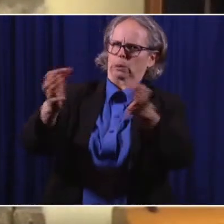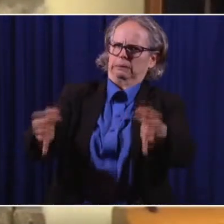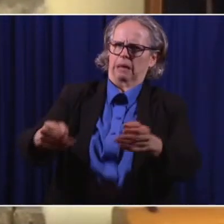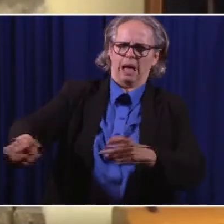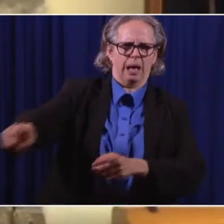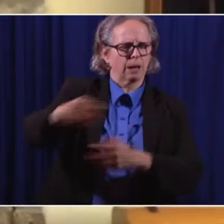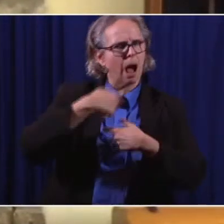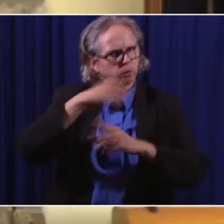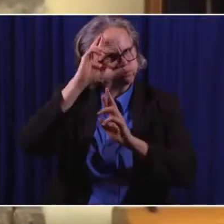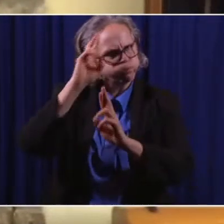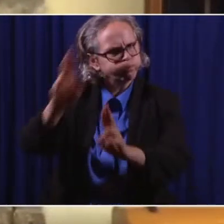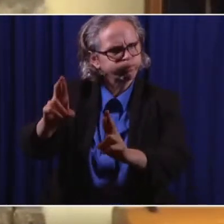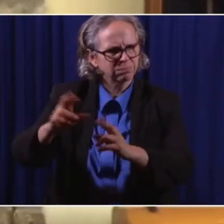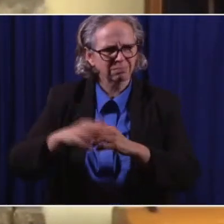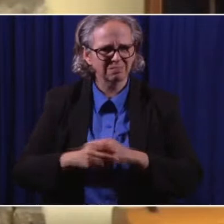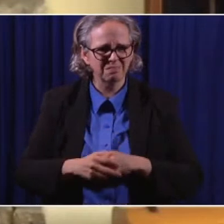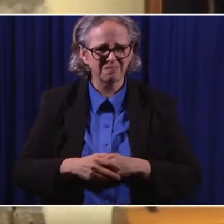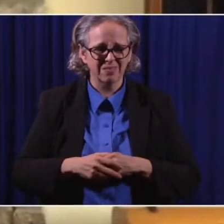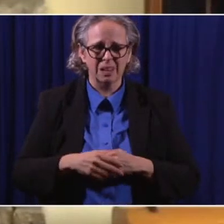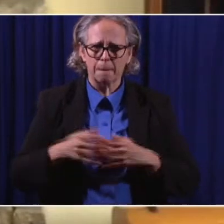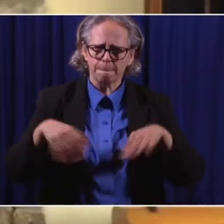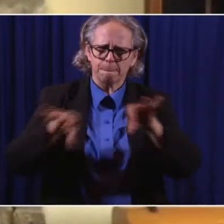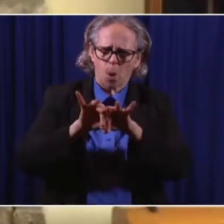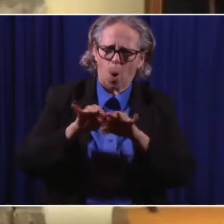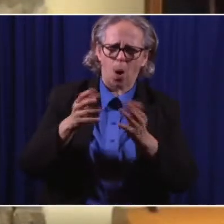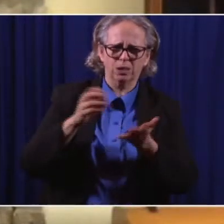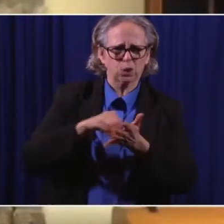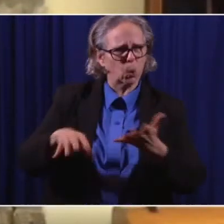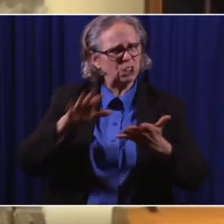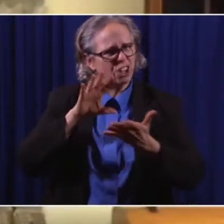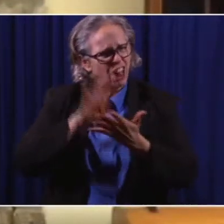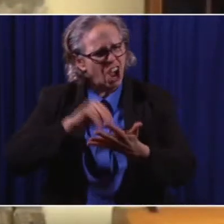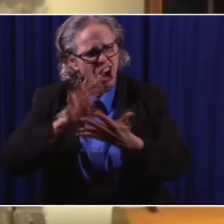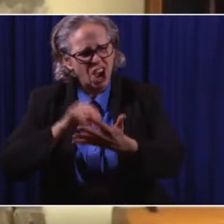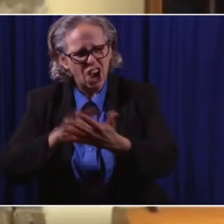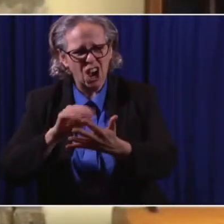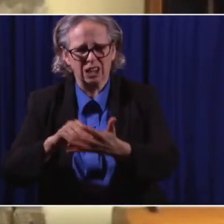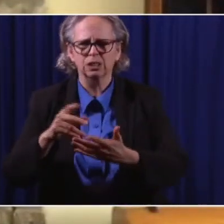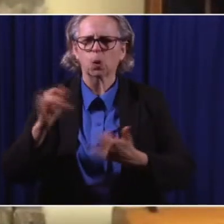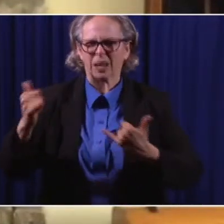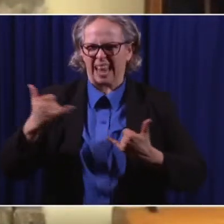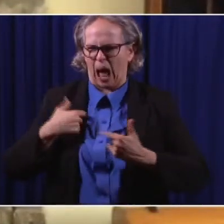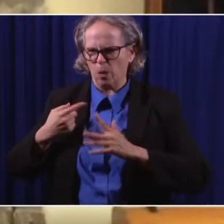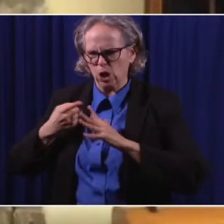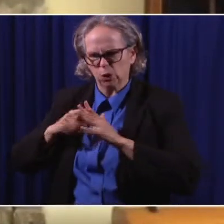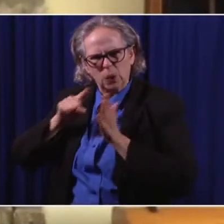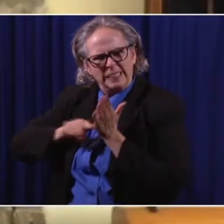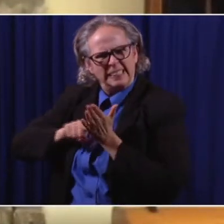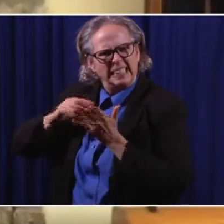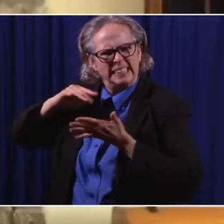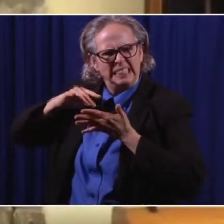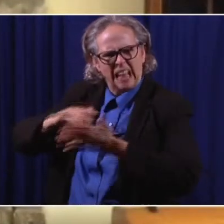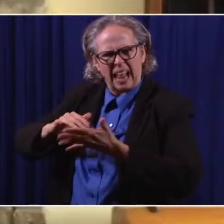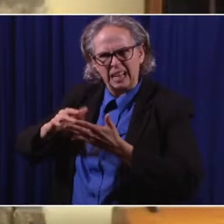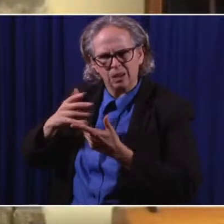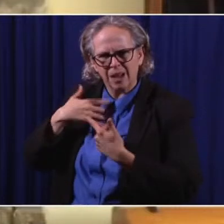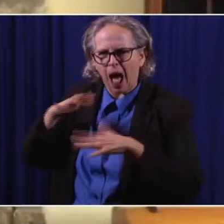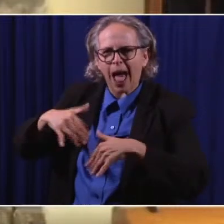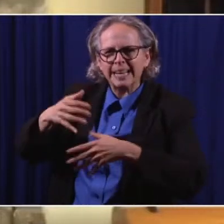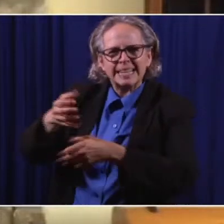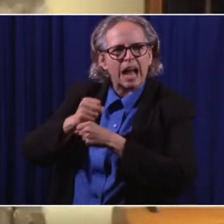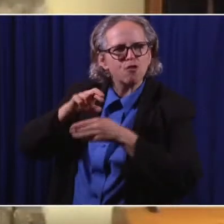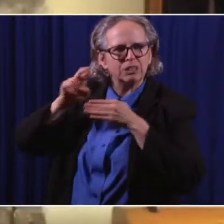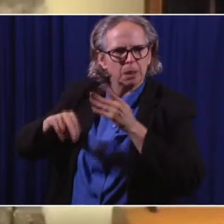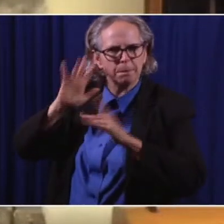We're going to do a study, but the results of that study it'll take a month, but